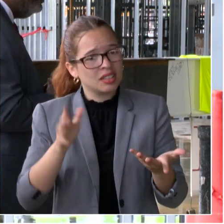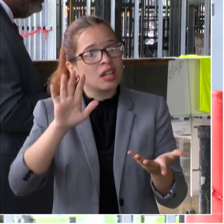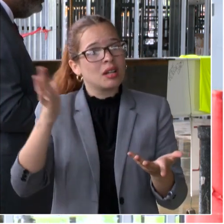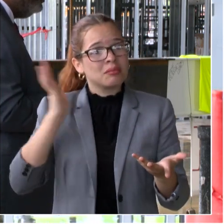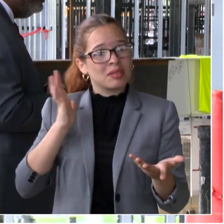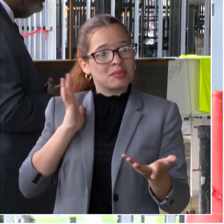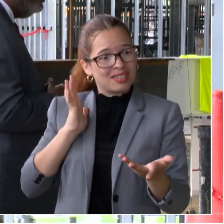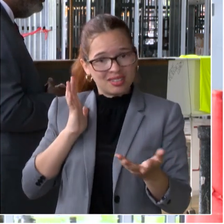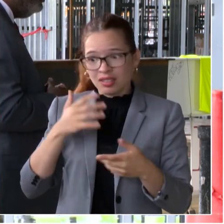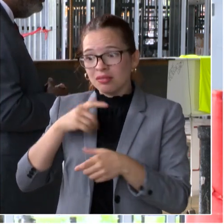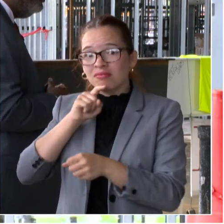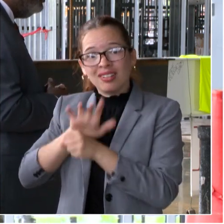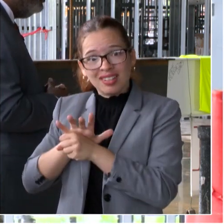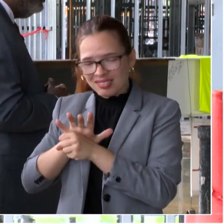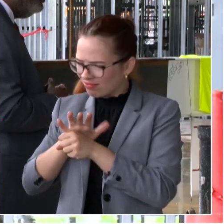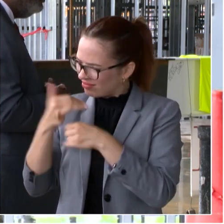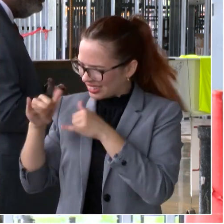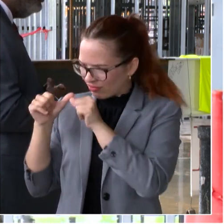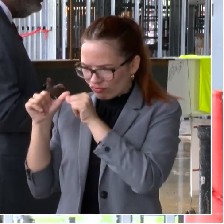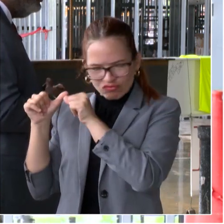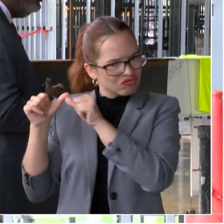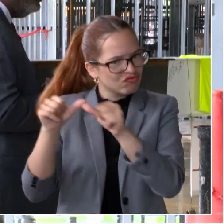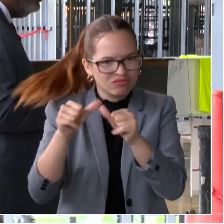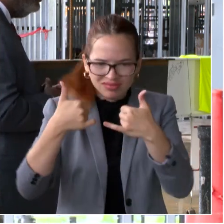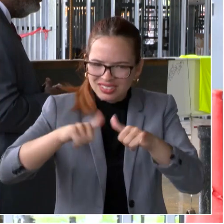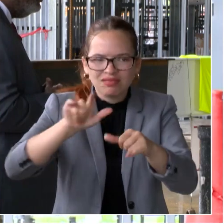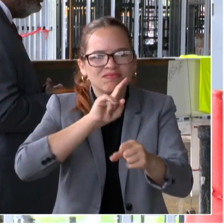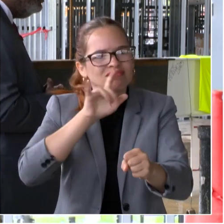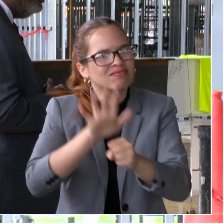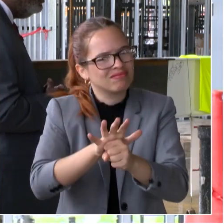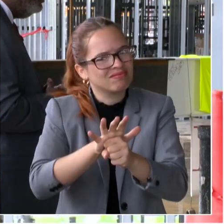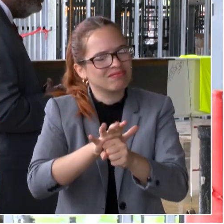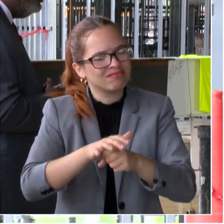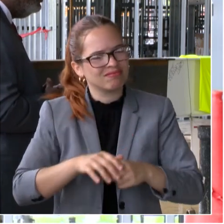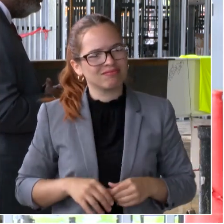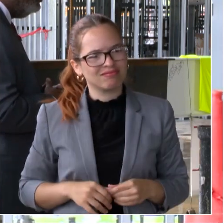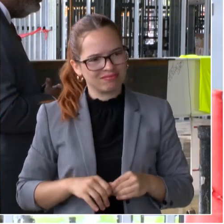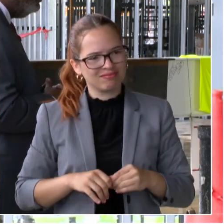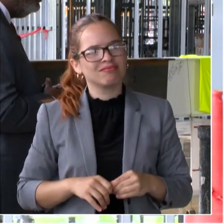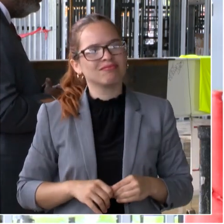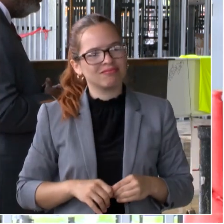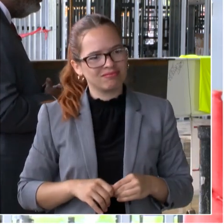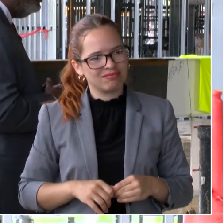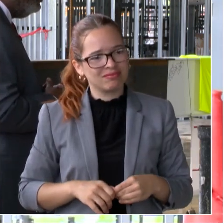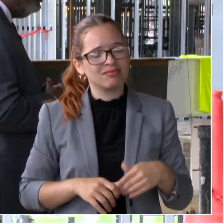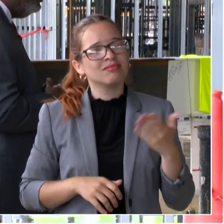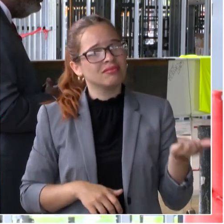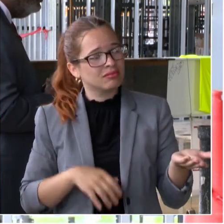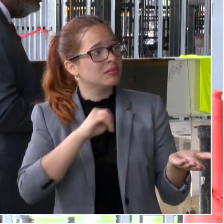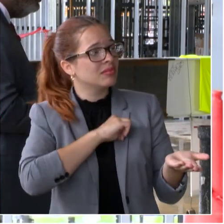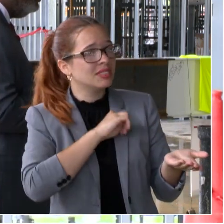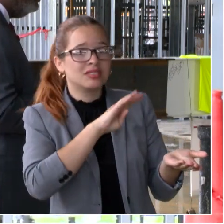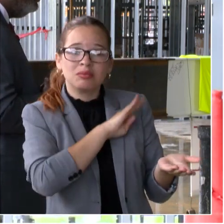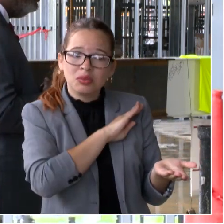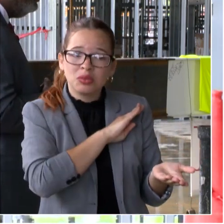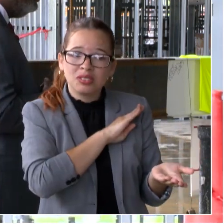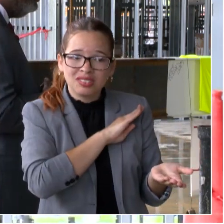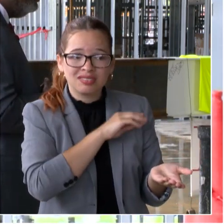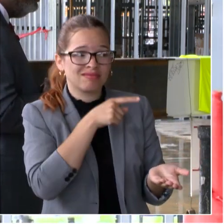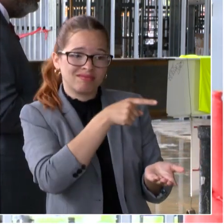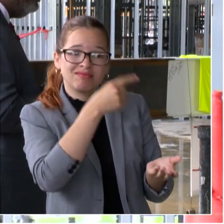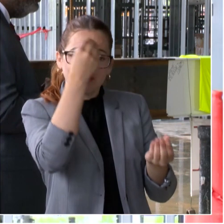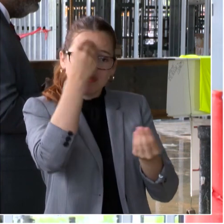to have substantial commitment to expanding the economic opportunities on the east end of the city. We are making good on that